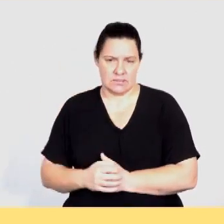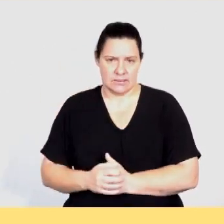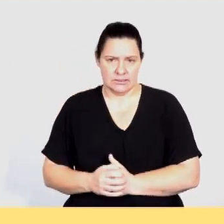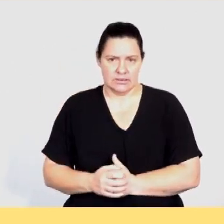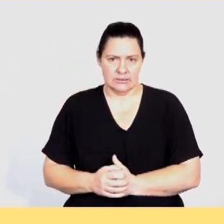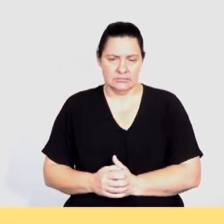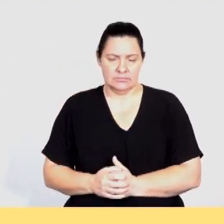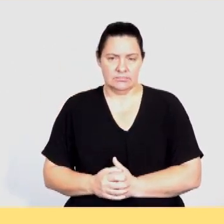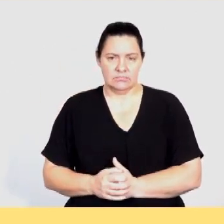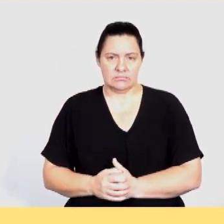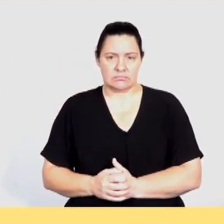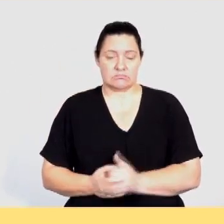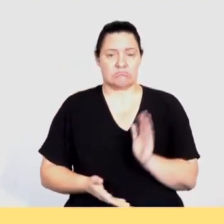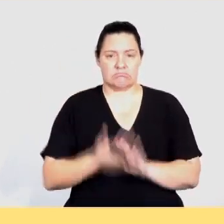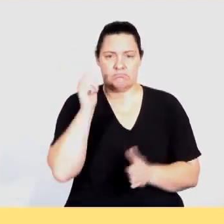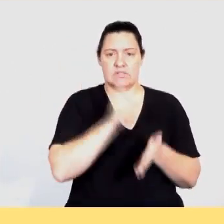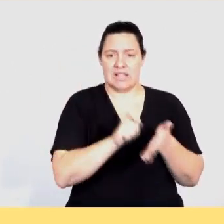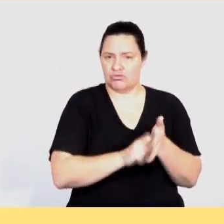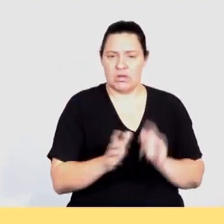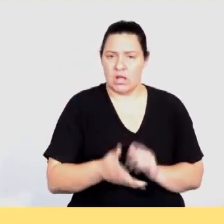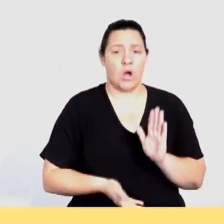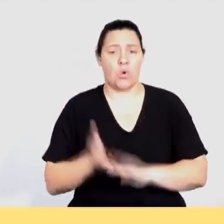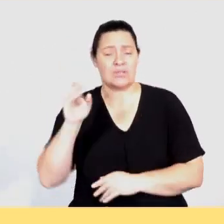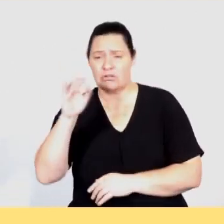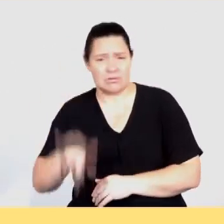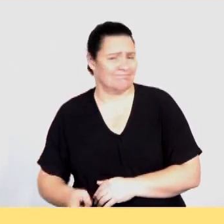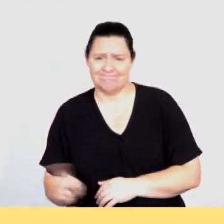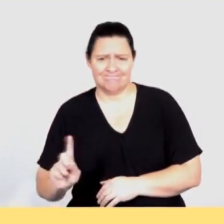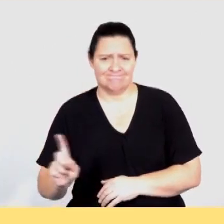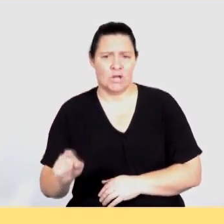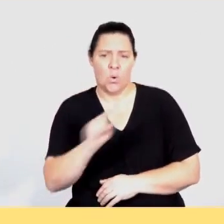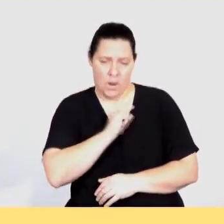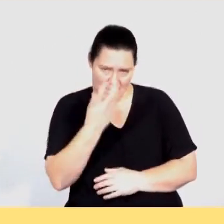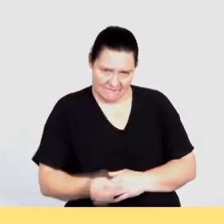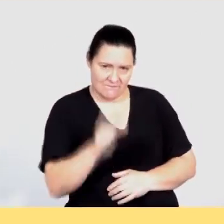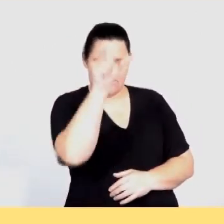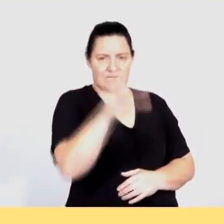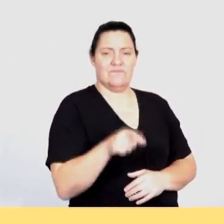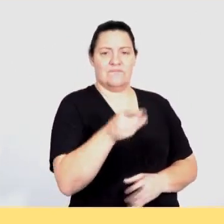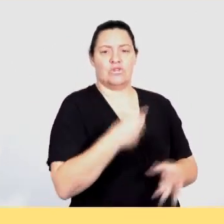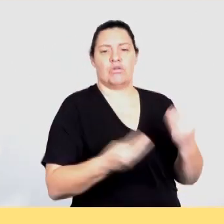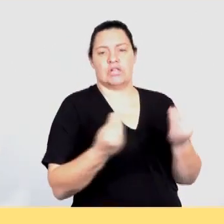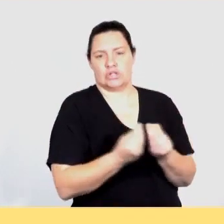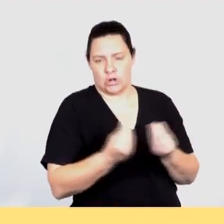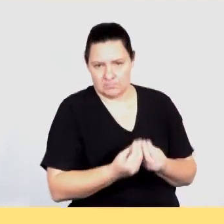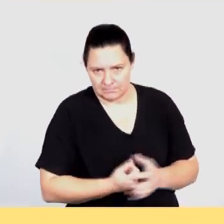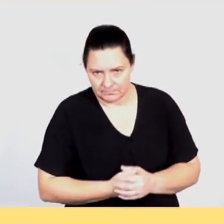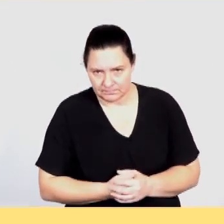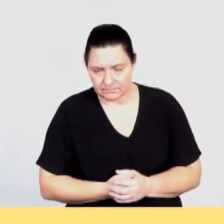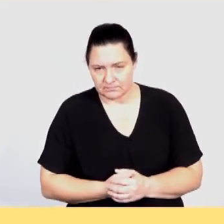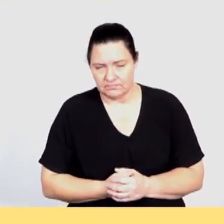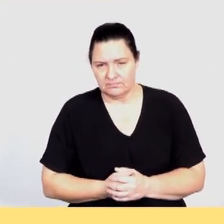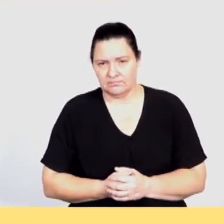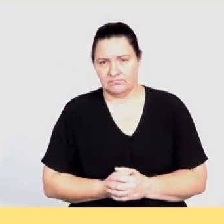30,000. Do I go to stationery? No. Do I go to sundry accounts? No, because I have my trading